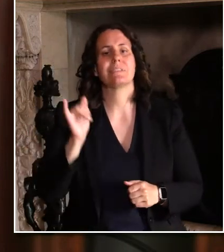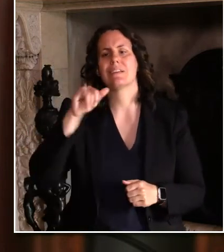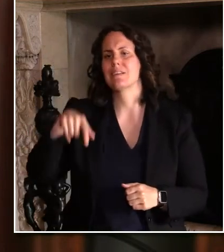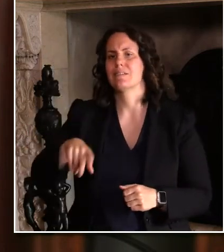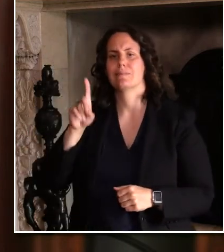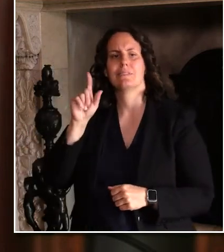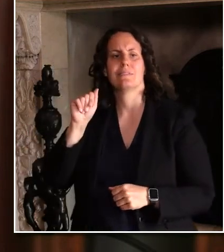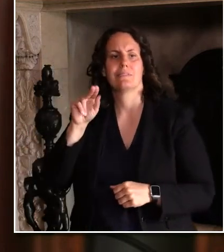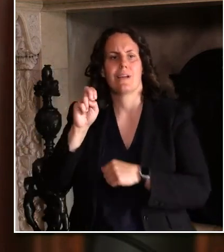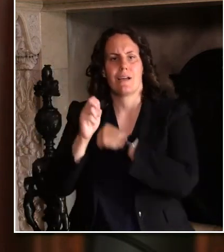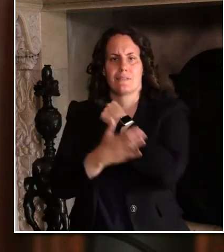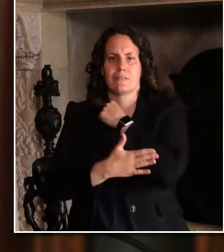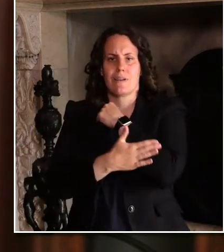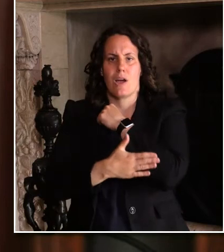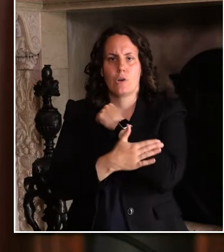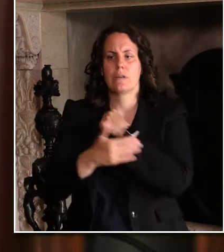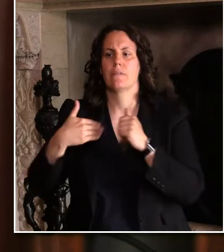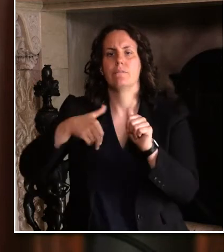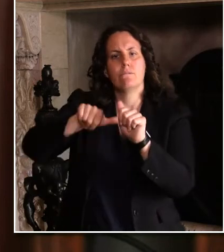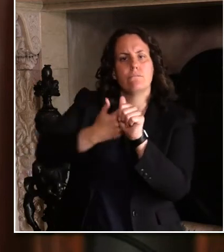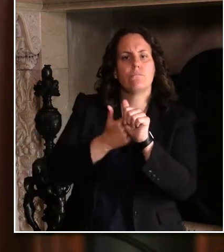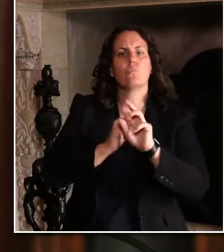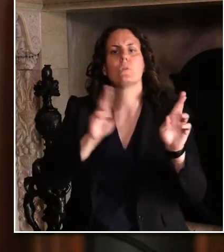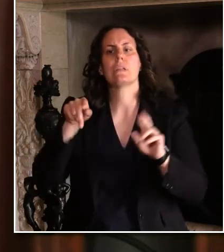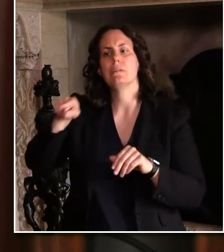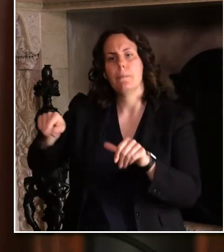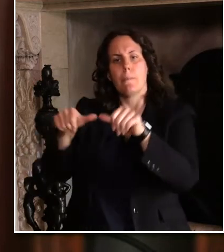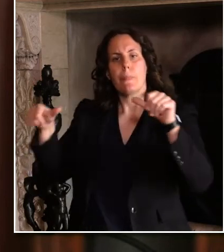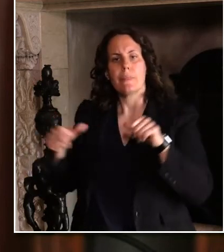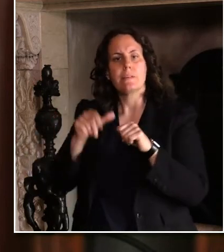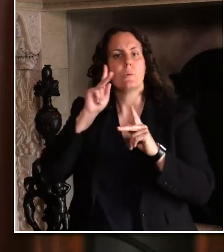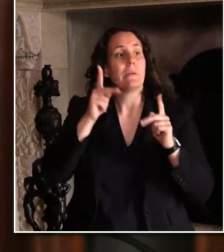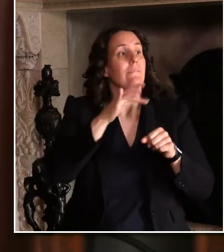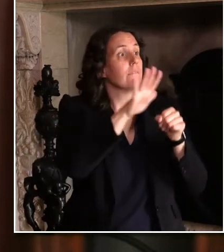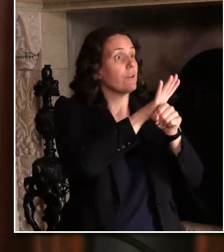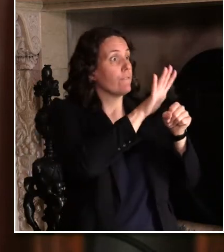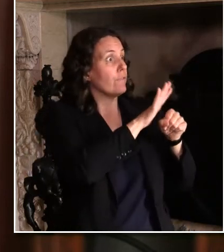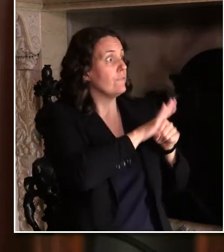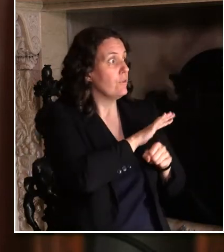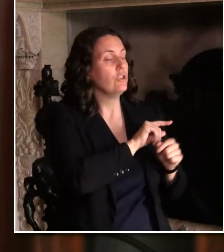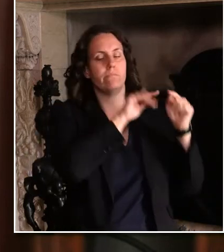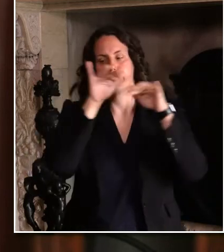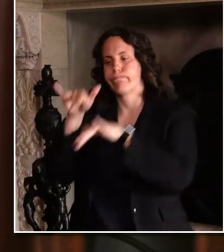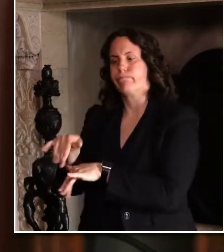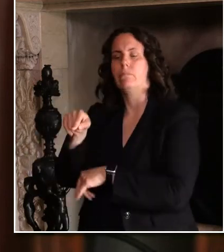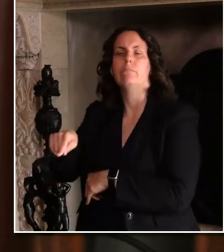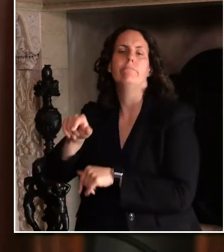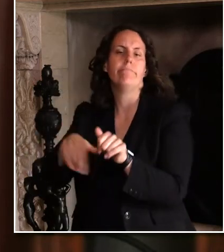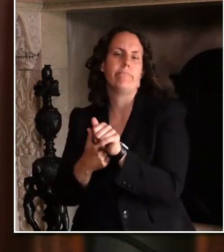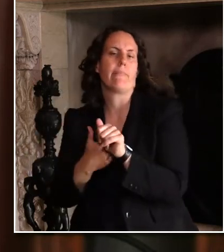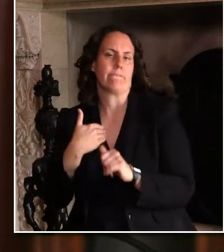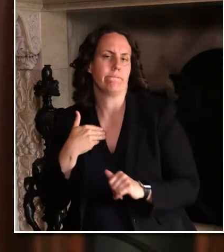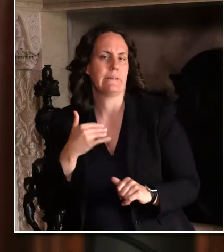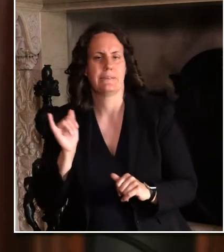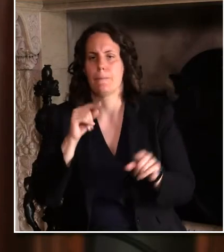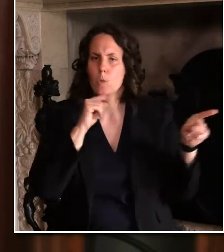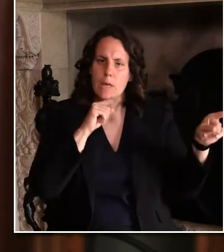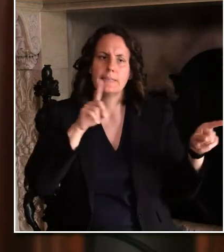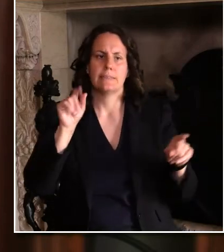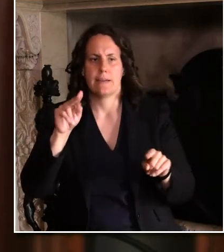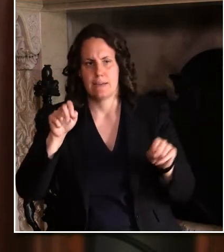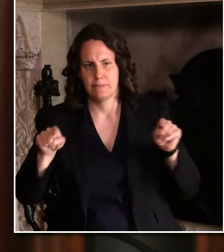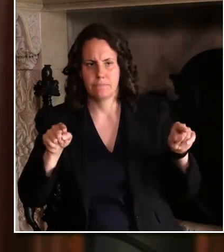so those assets are going to be important moving forward as we continue to track the spread of this and